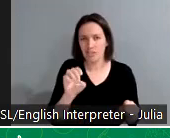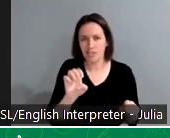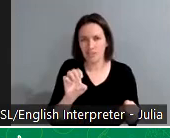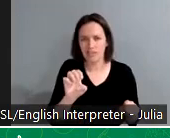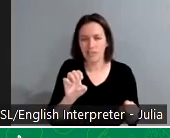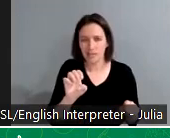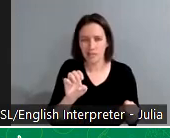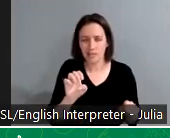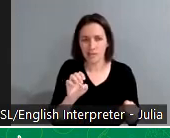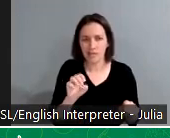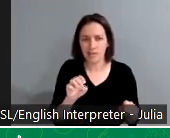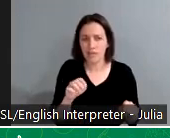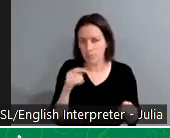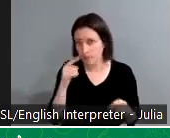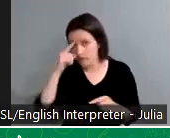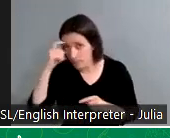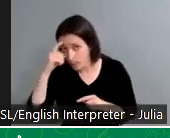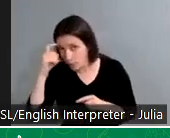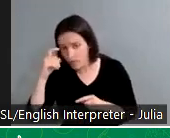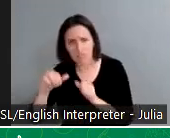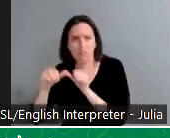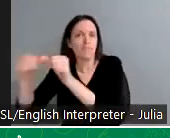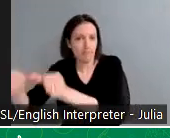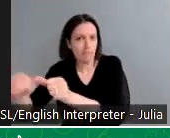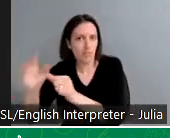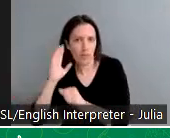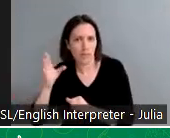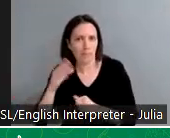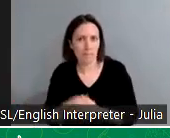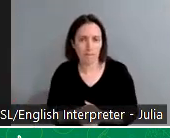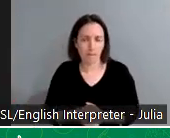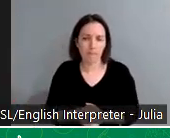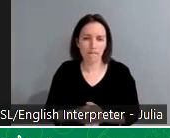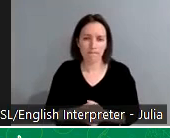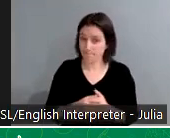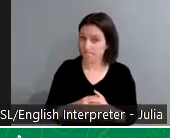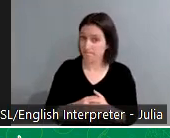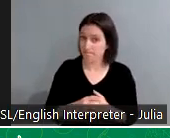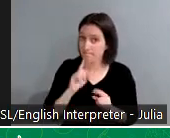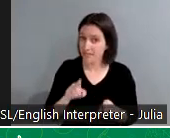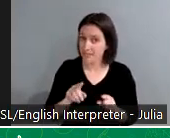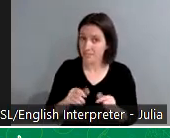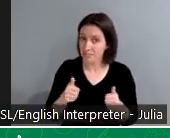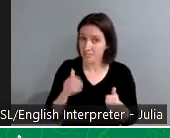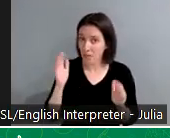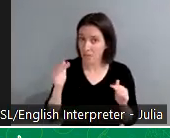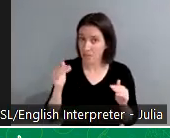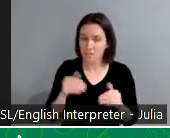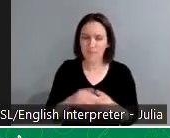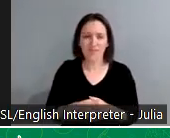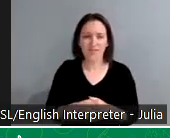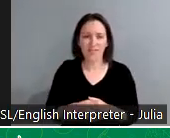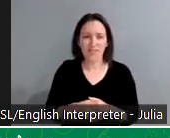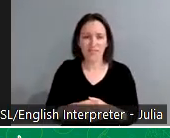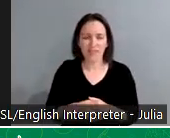the Summer EBT program is permanent. Hopefully that answers the question, but if there is anything